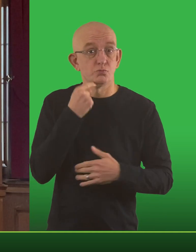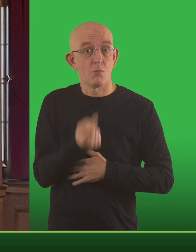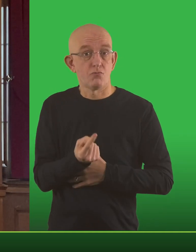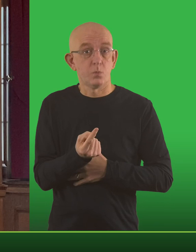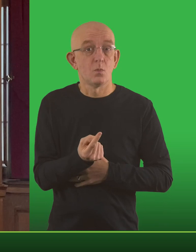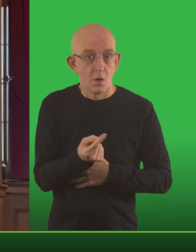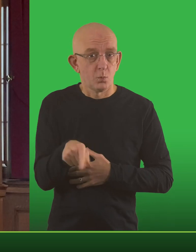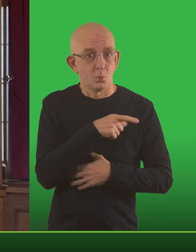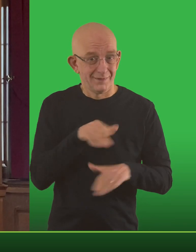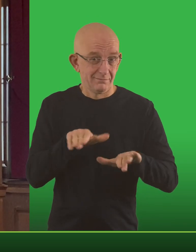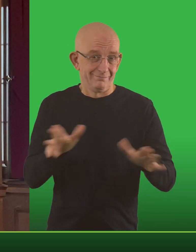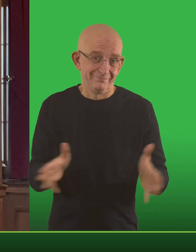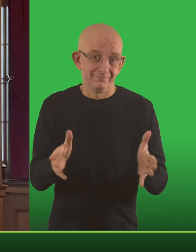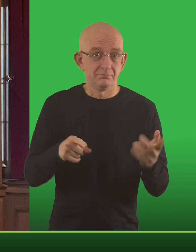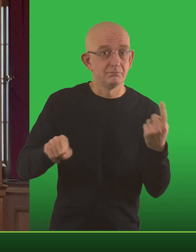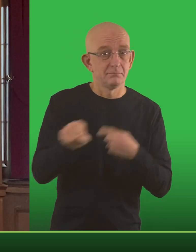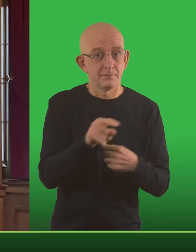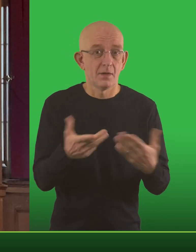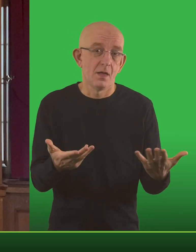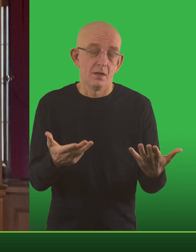tomorrow. We're encouraging